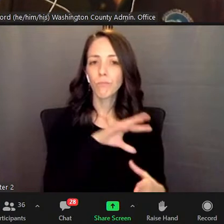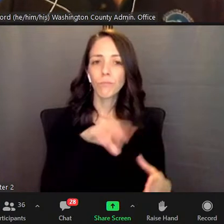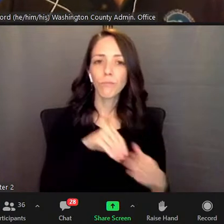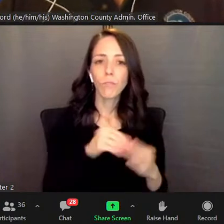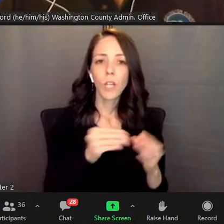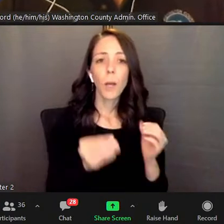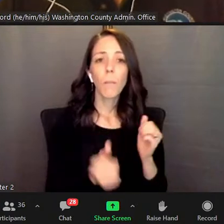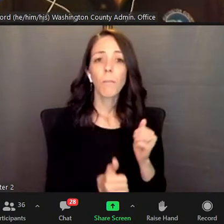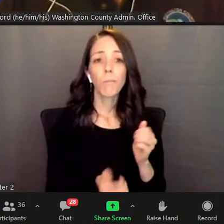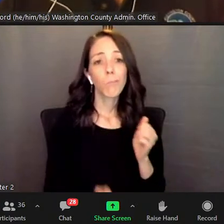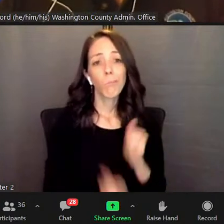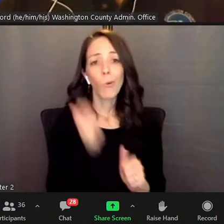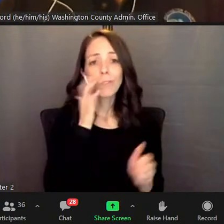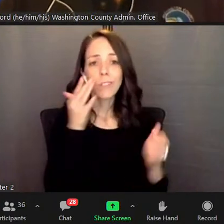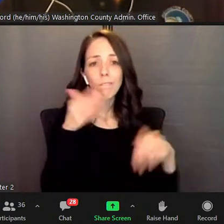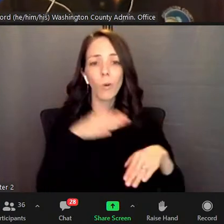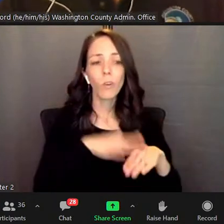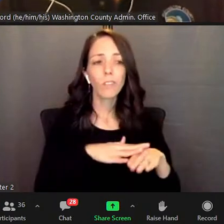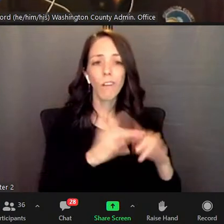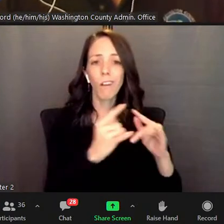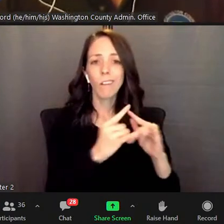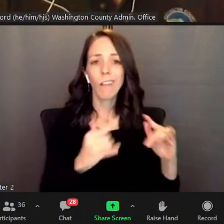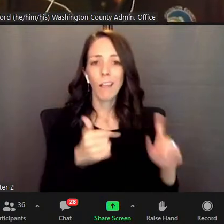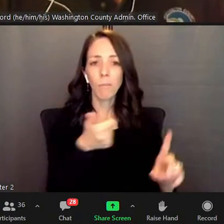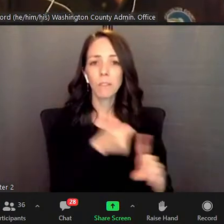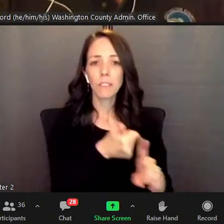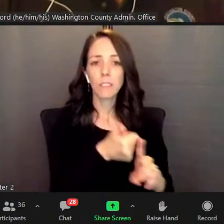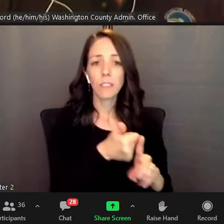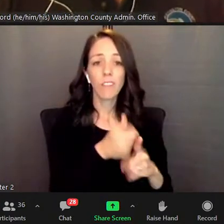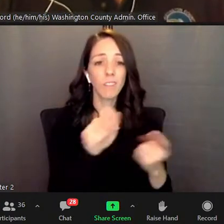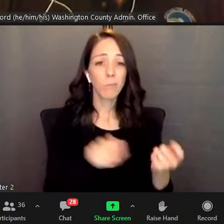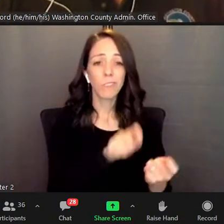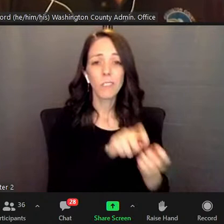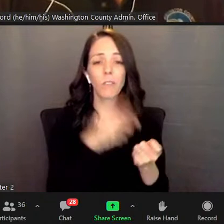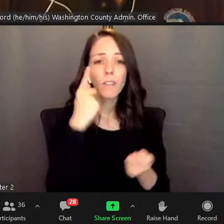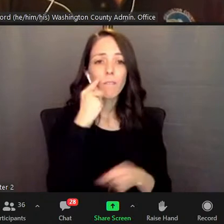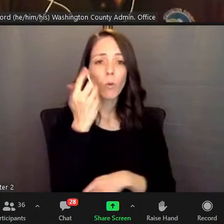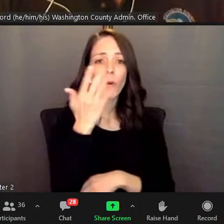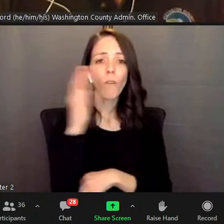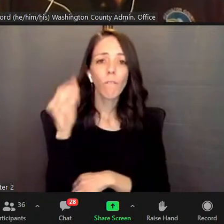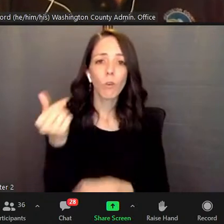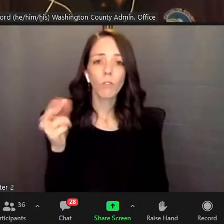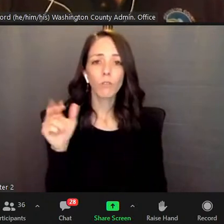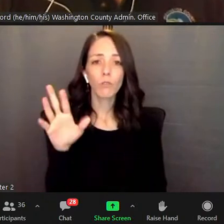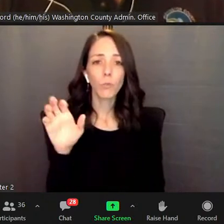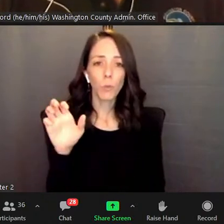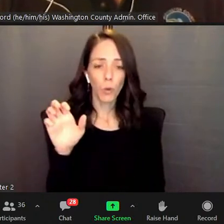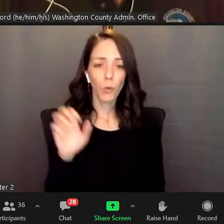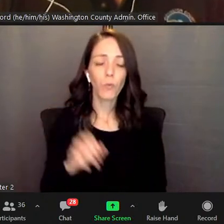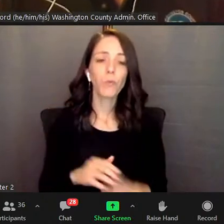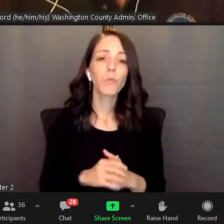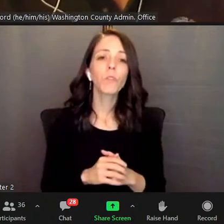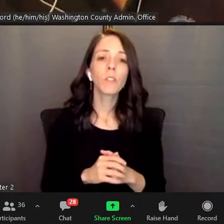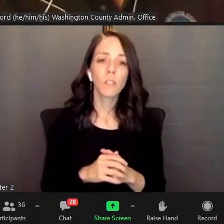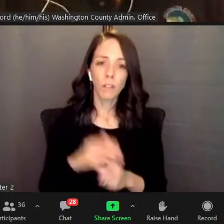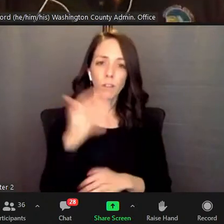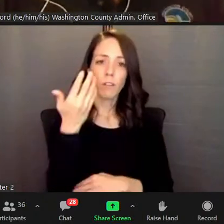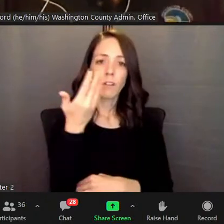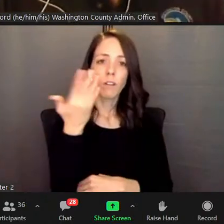homeless camps, specifically the one in Forest Grove and the Forest Grove Foundation and other organizations